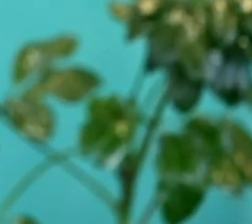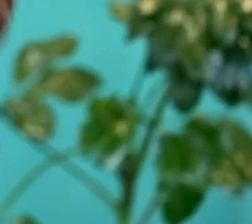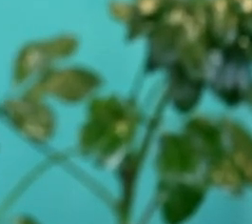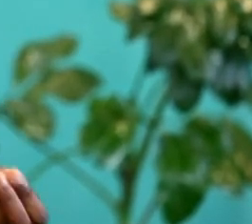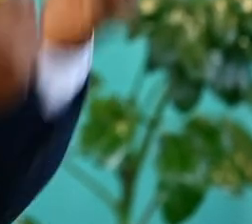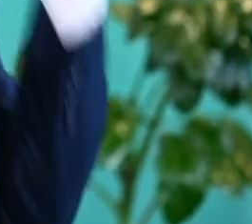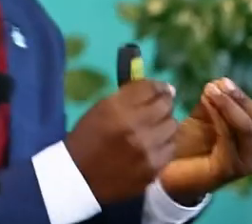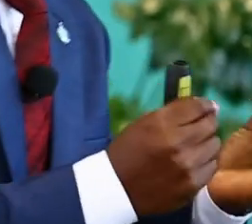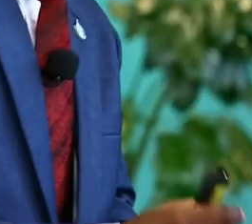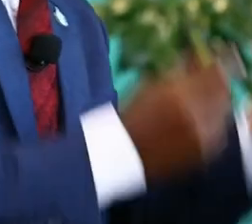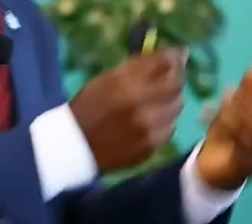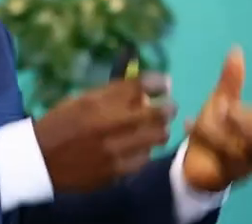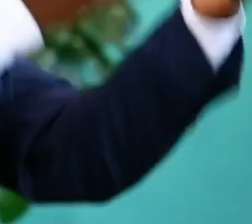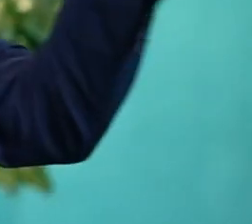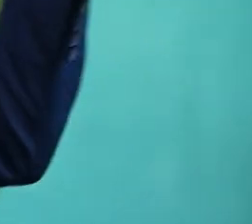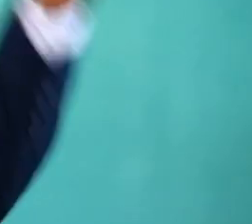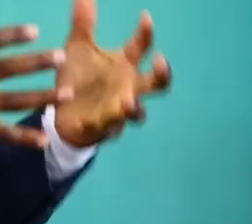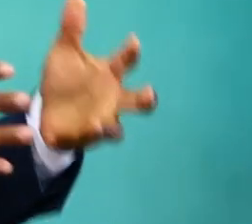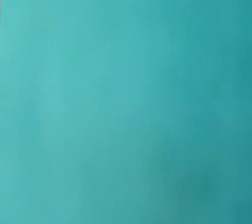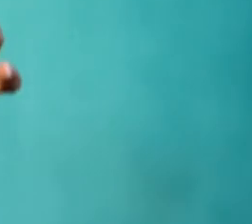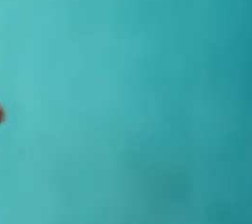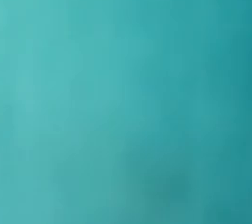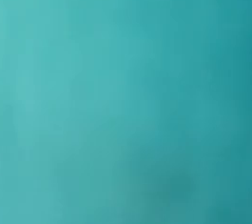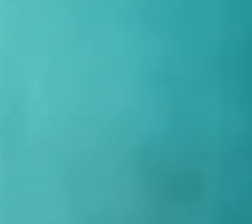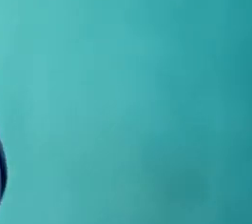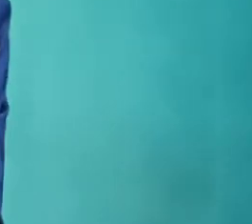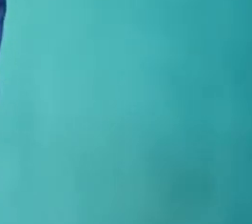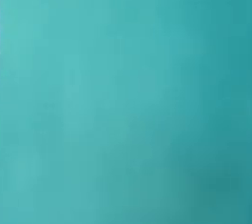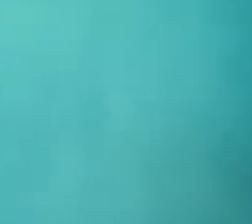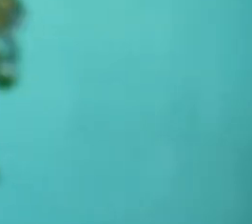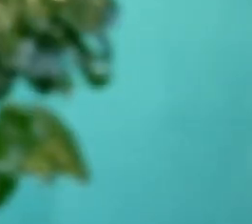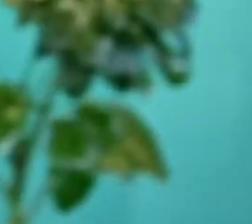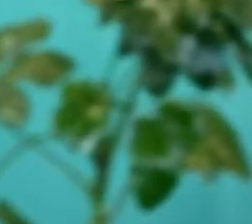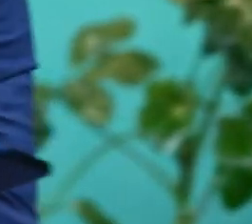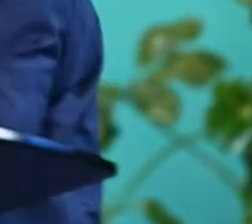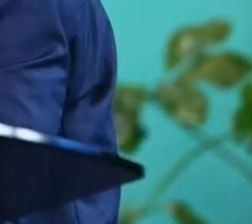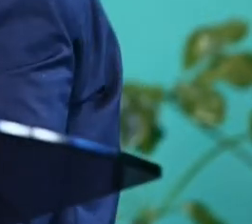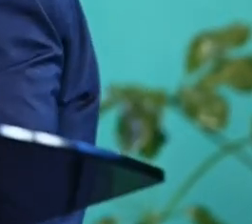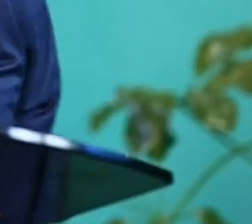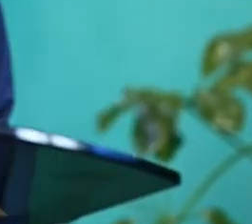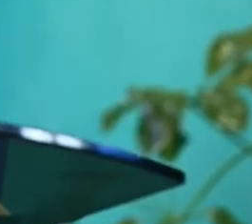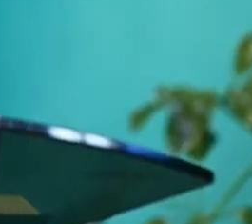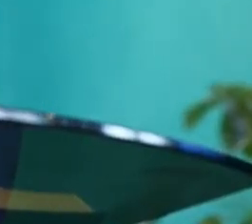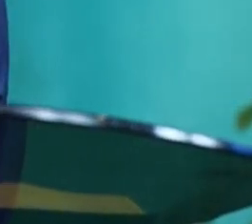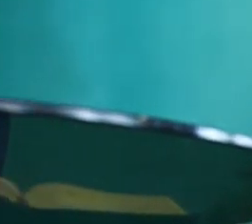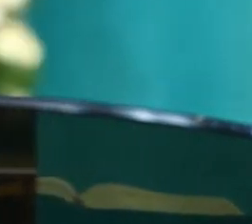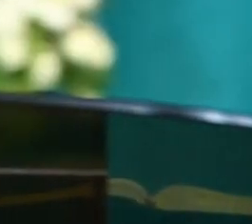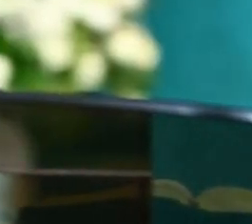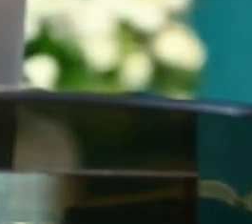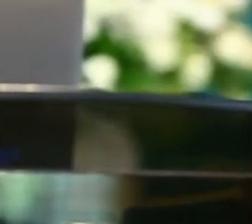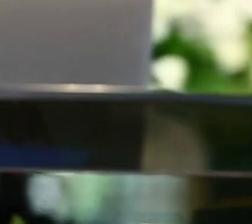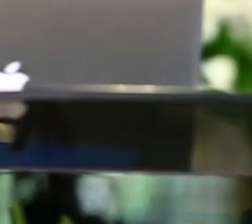sisters, many men have been taken into doing corrupt activities in order